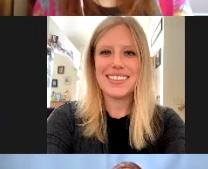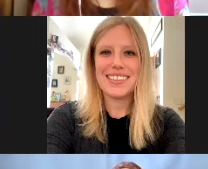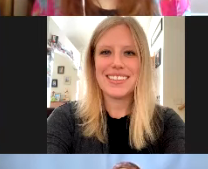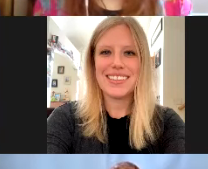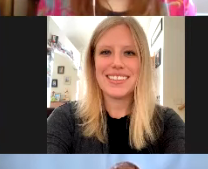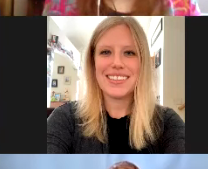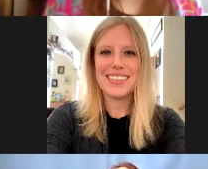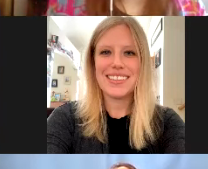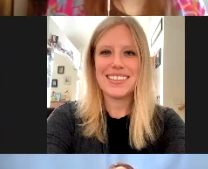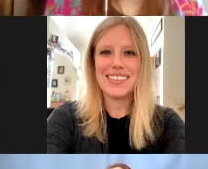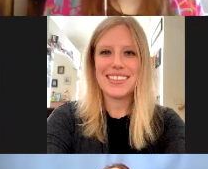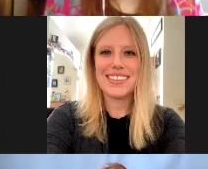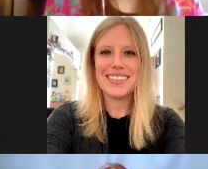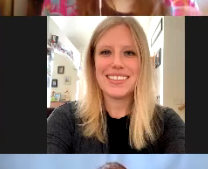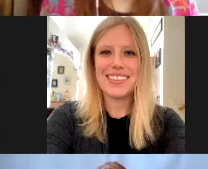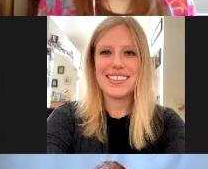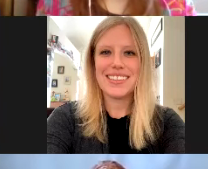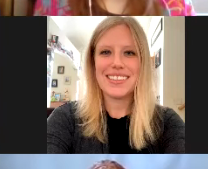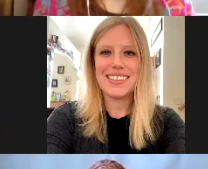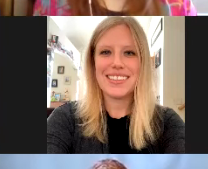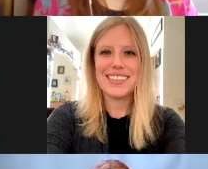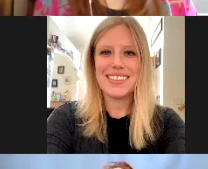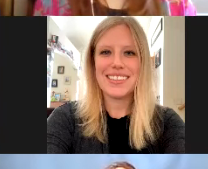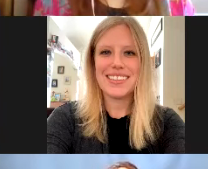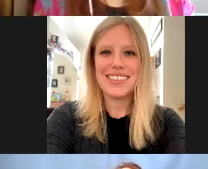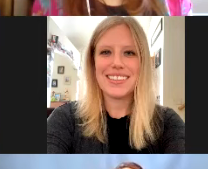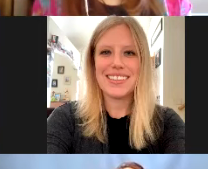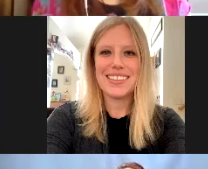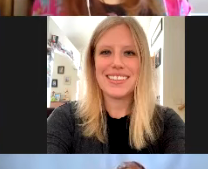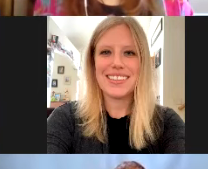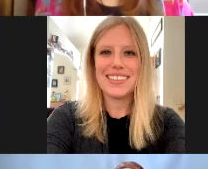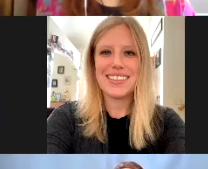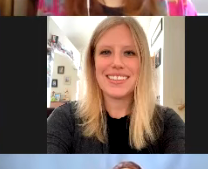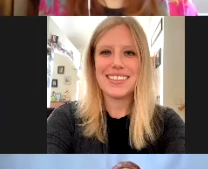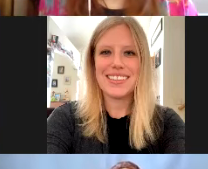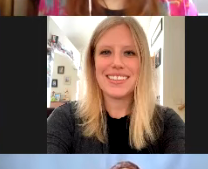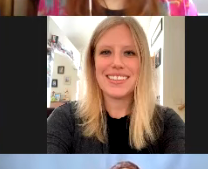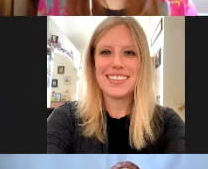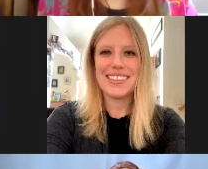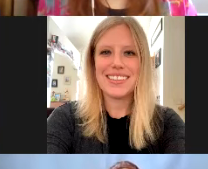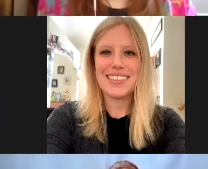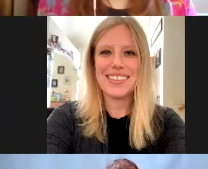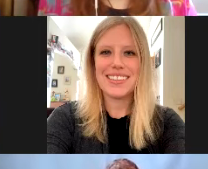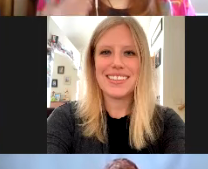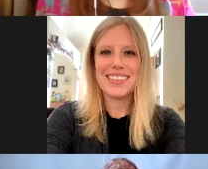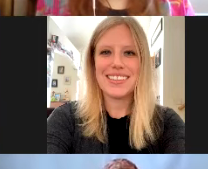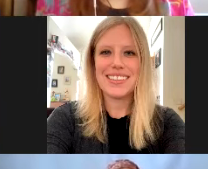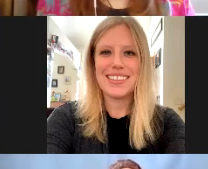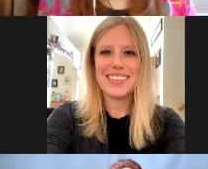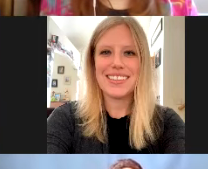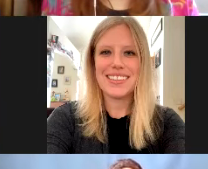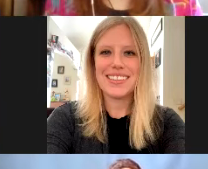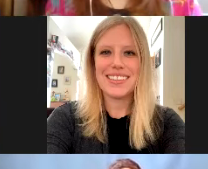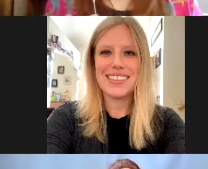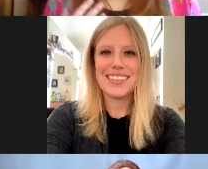through escape routes and police reporting, we do all of that. But abuse creates more than physical scars. It is an